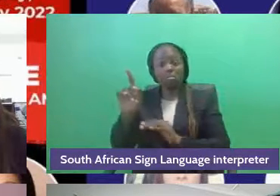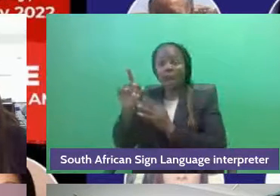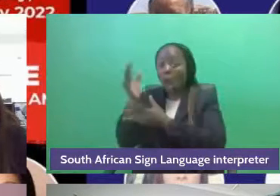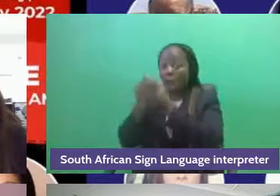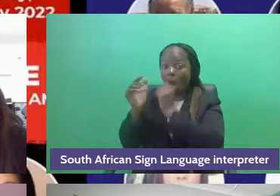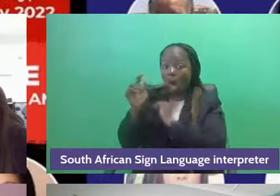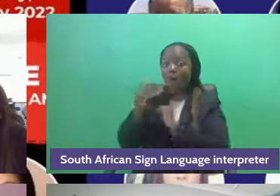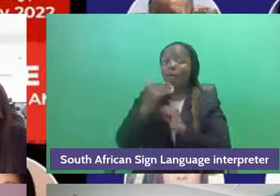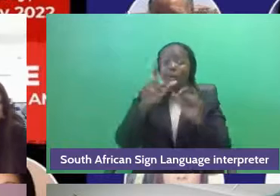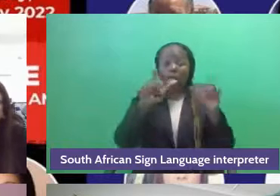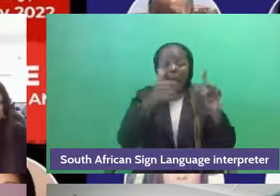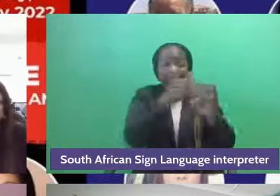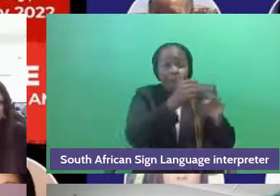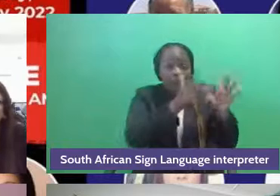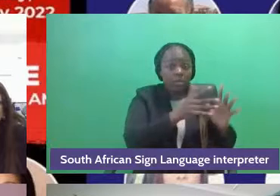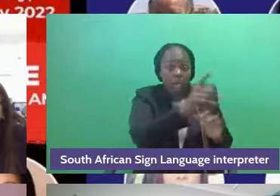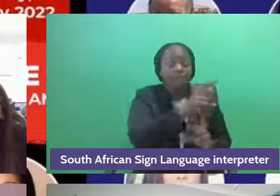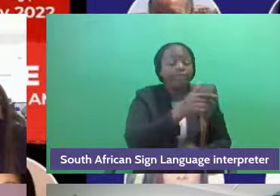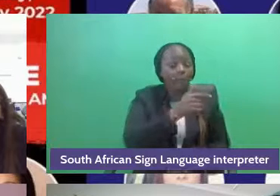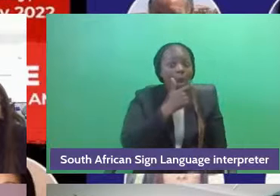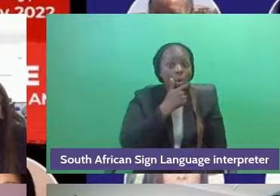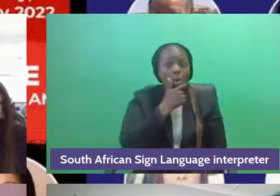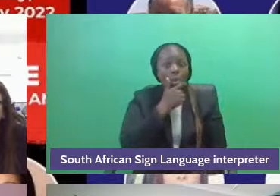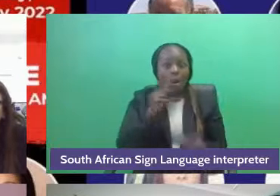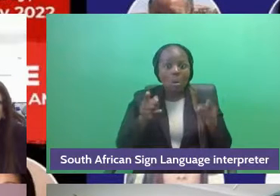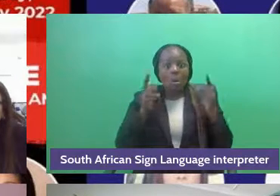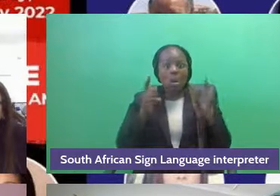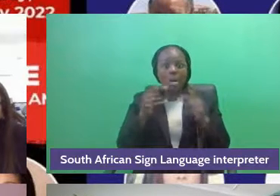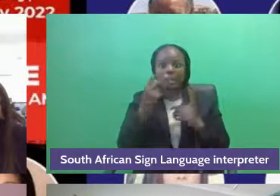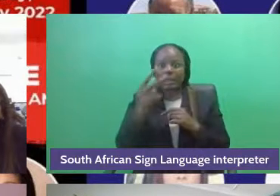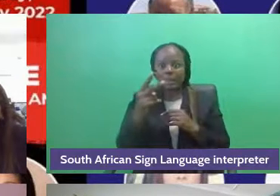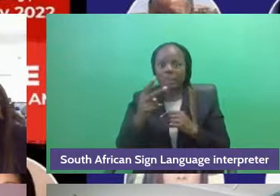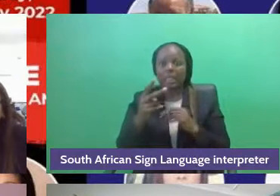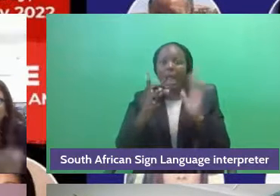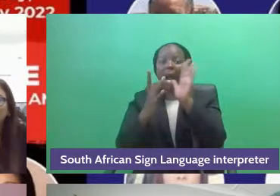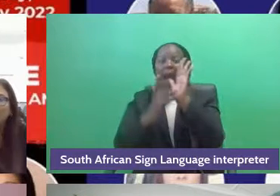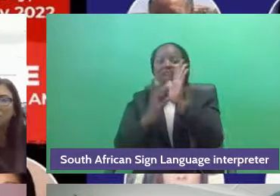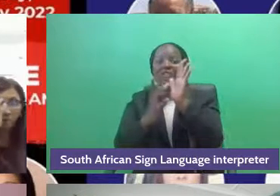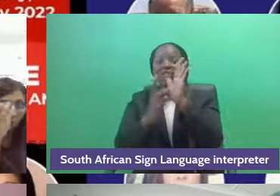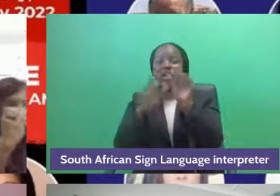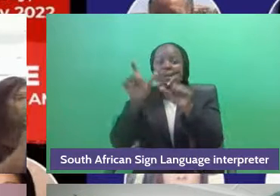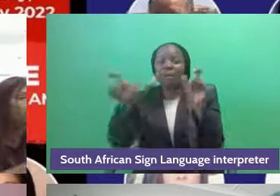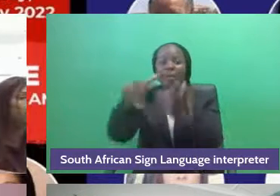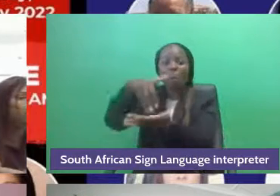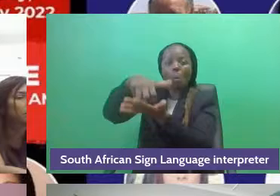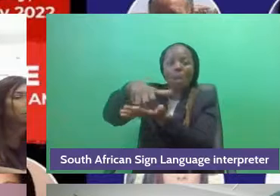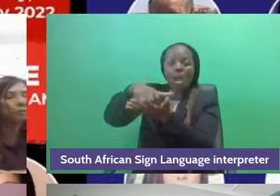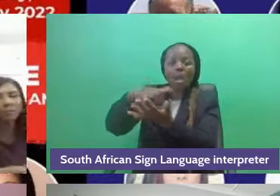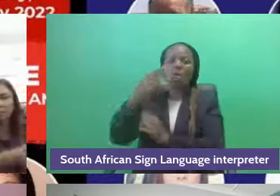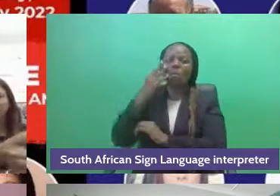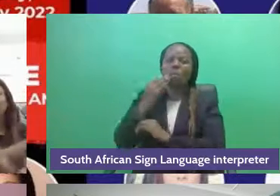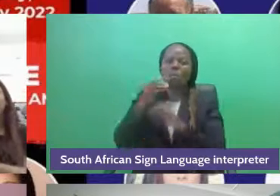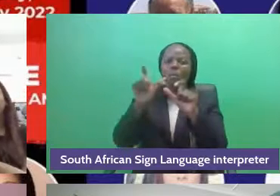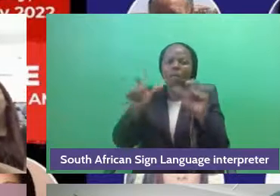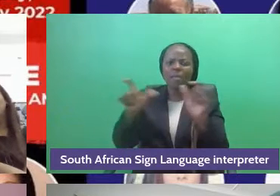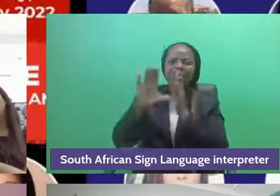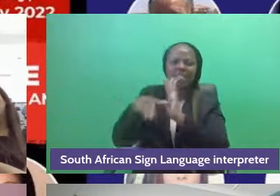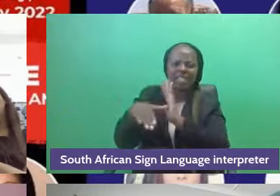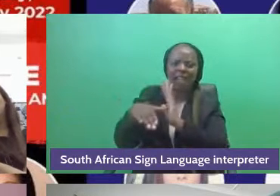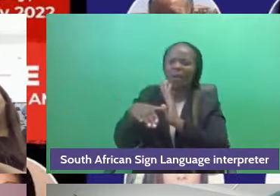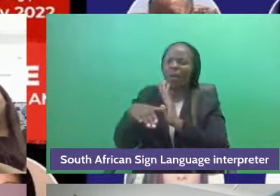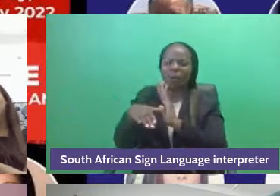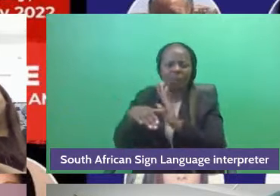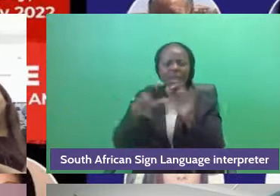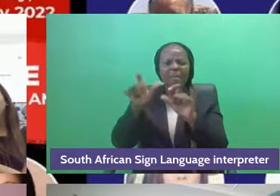the perpetrators that don't ever take advantage for our vulnerable people, be it people living